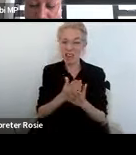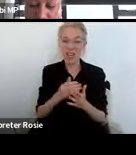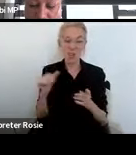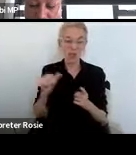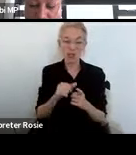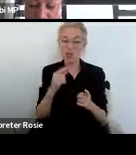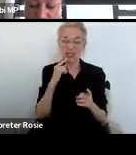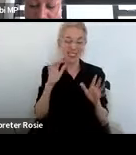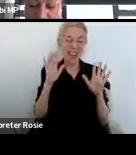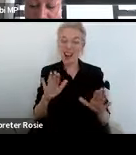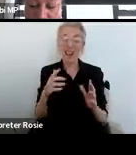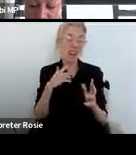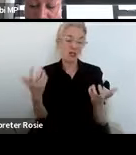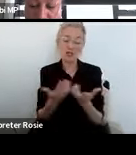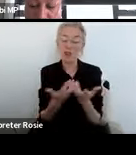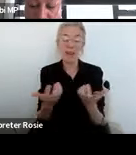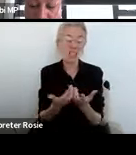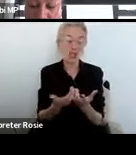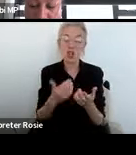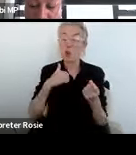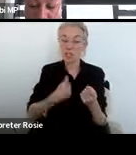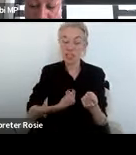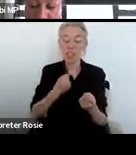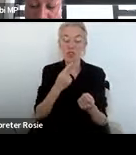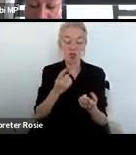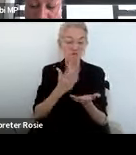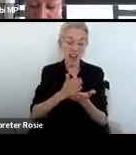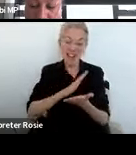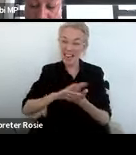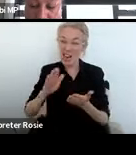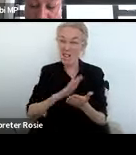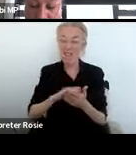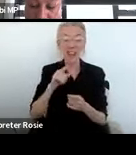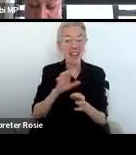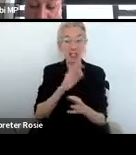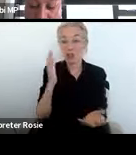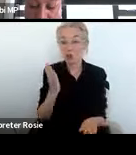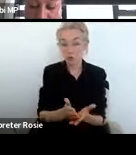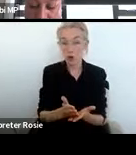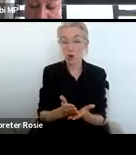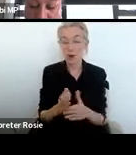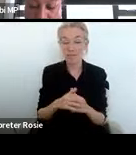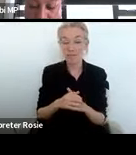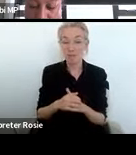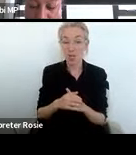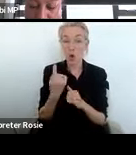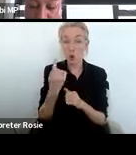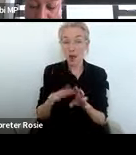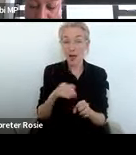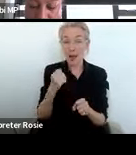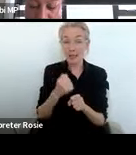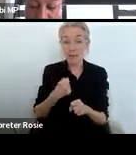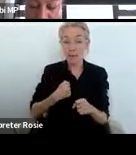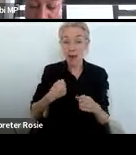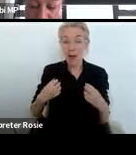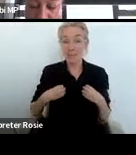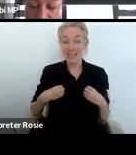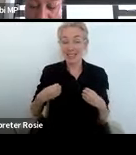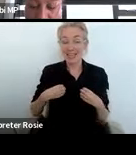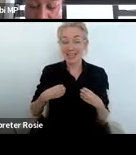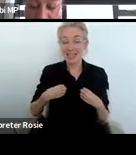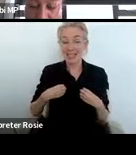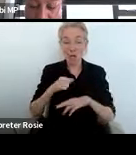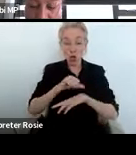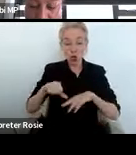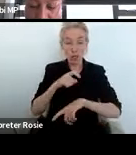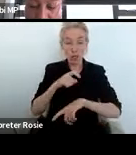of those kind of myths. As an example, with Cookie Time Limited, we've taken the approach